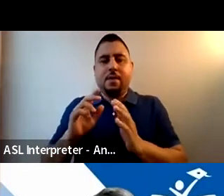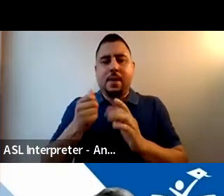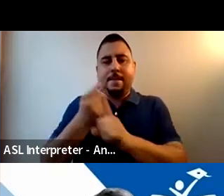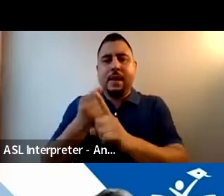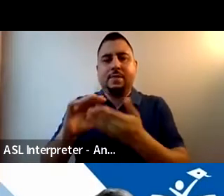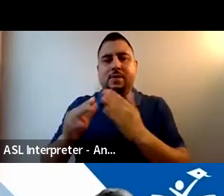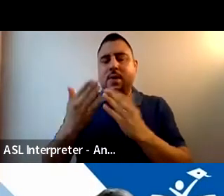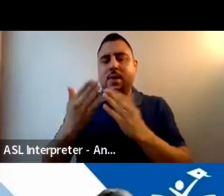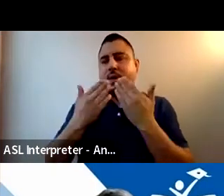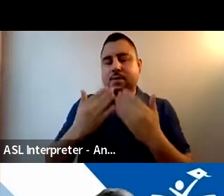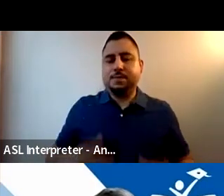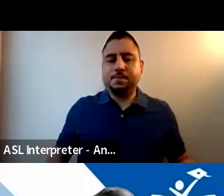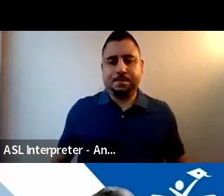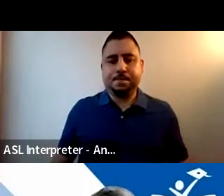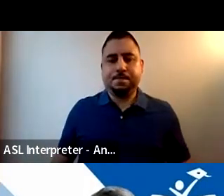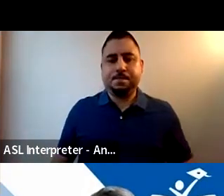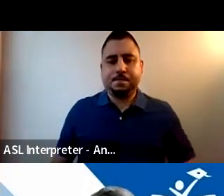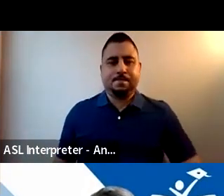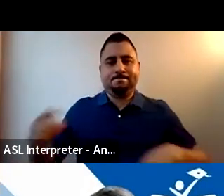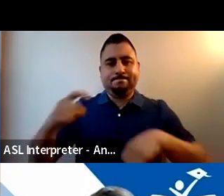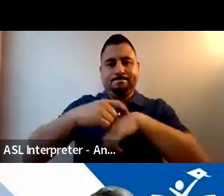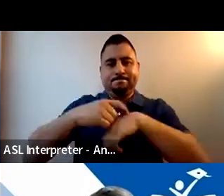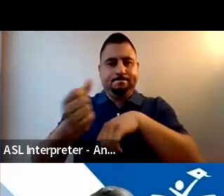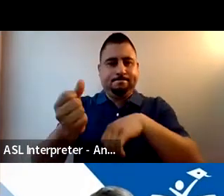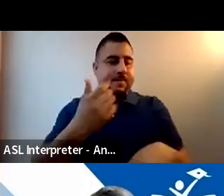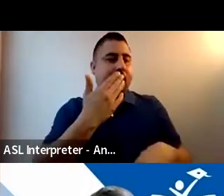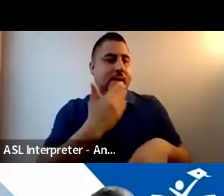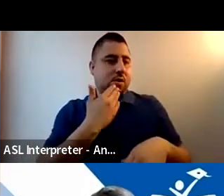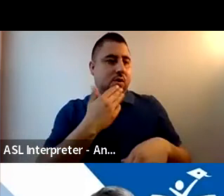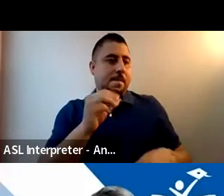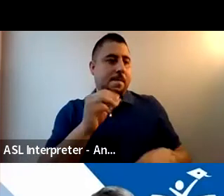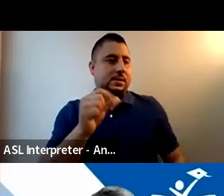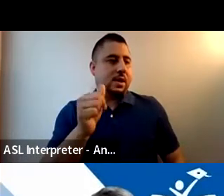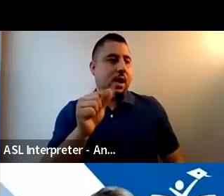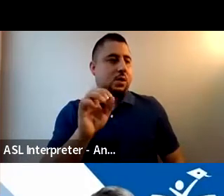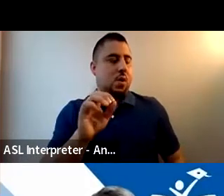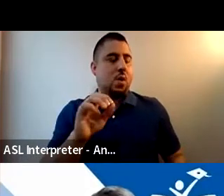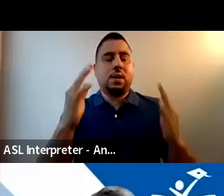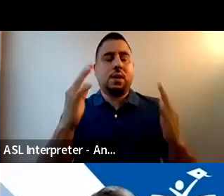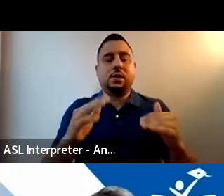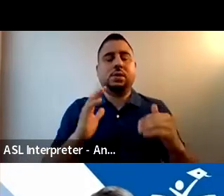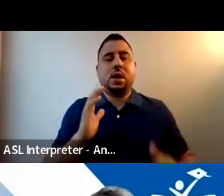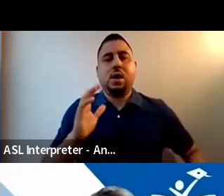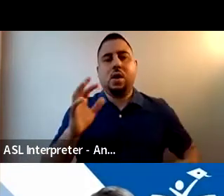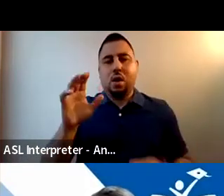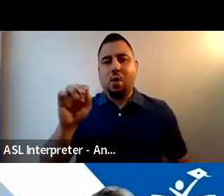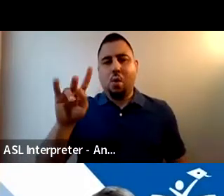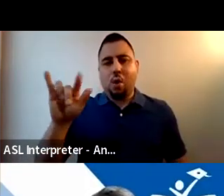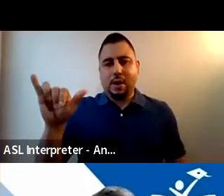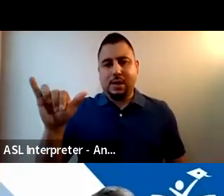communities. Thank you. Your time is up. And thank you, Ms. Gatto. Next, we will have Courtney